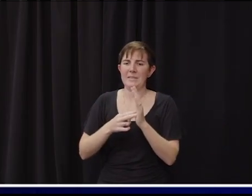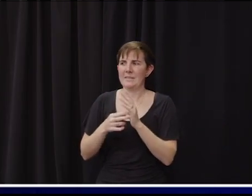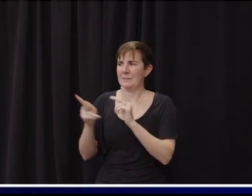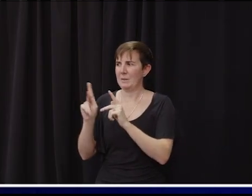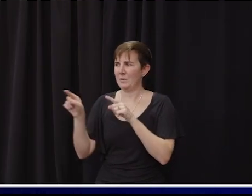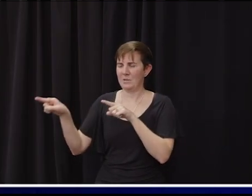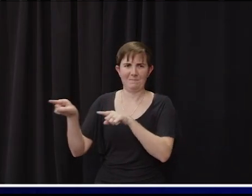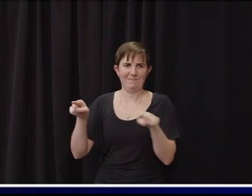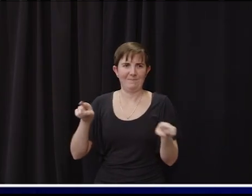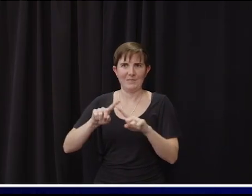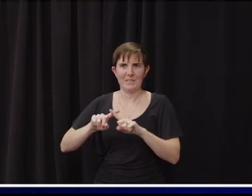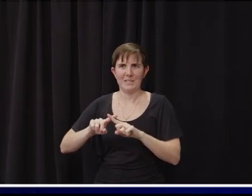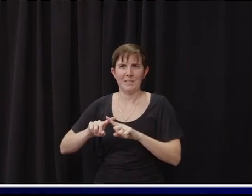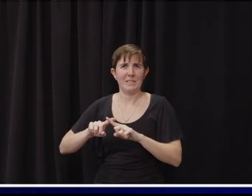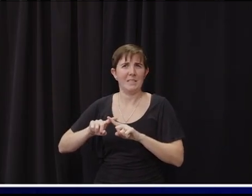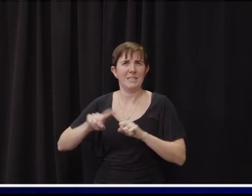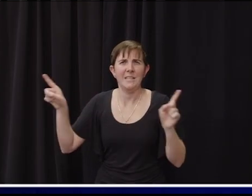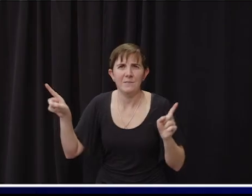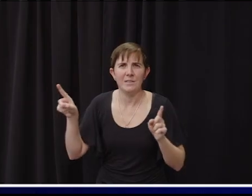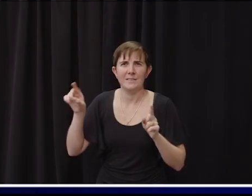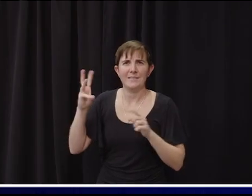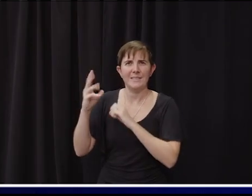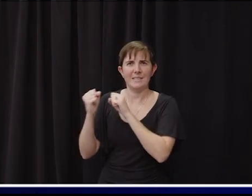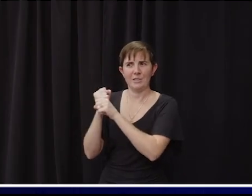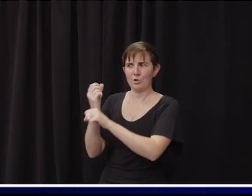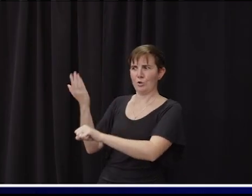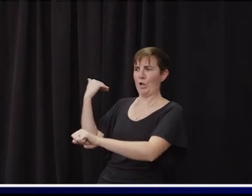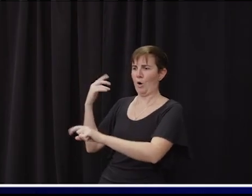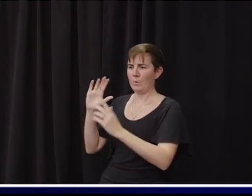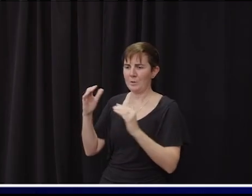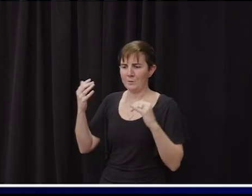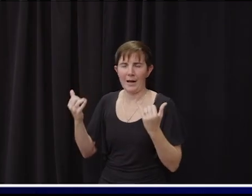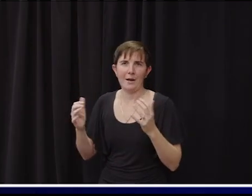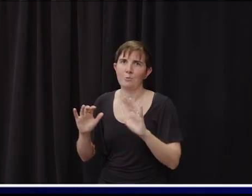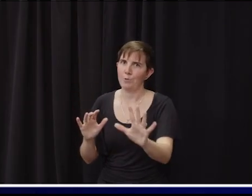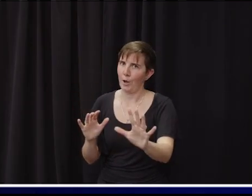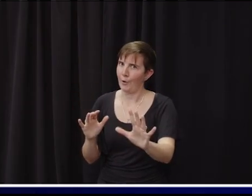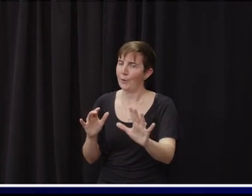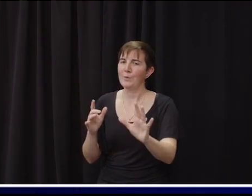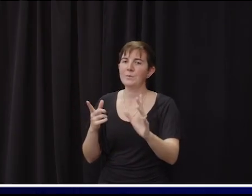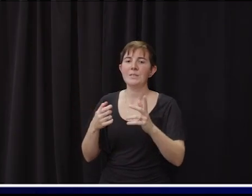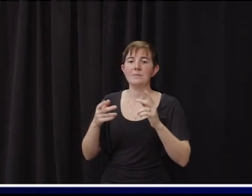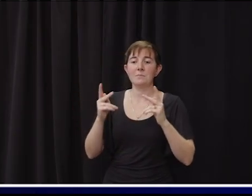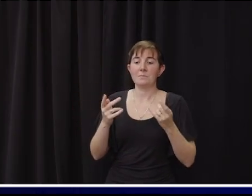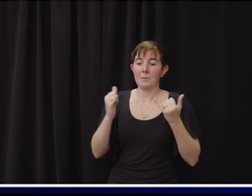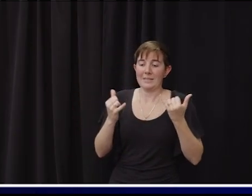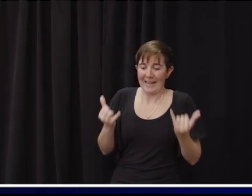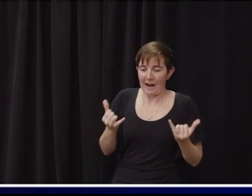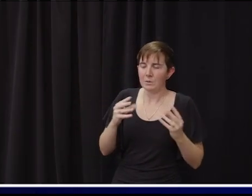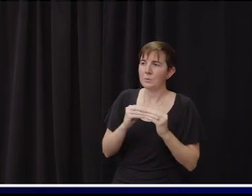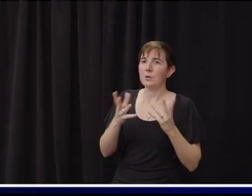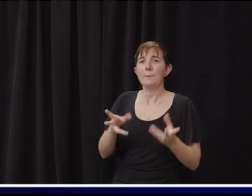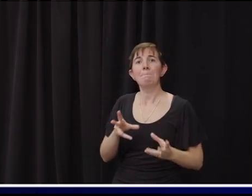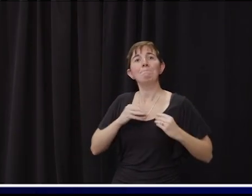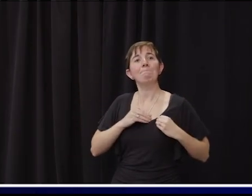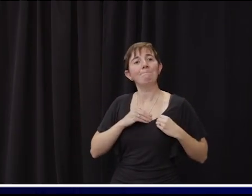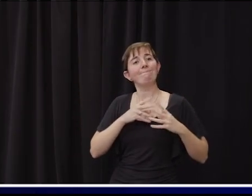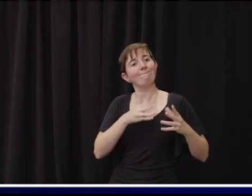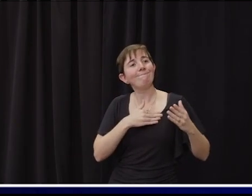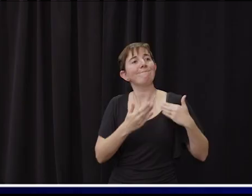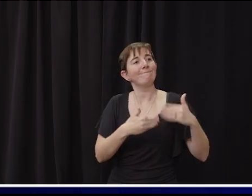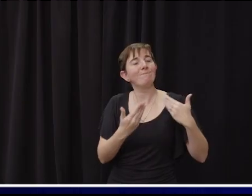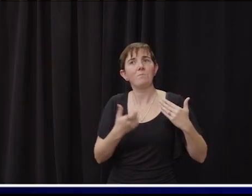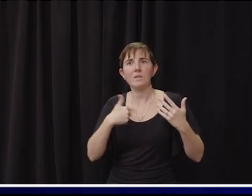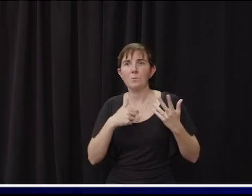different 60 years ago than now, right? It's just that it's accepted, and we actually want